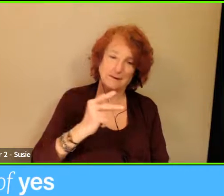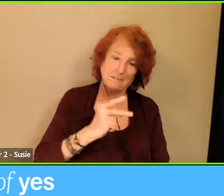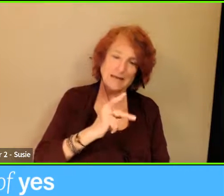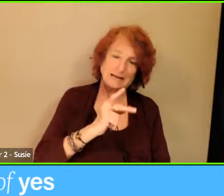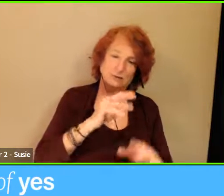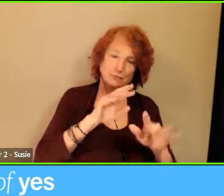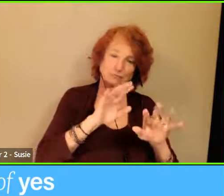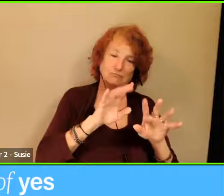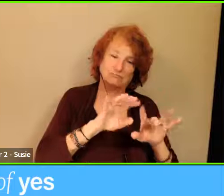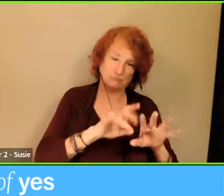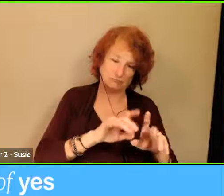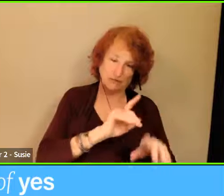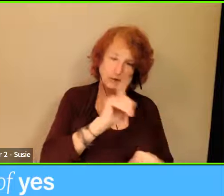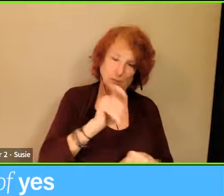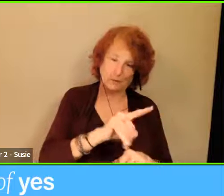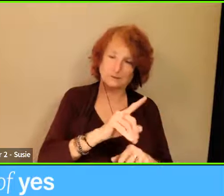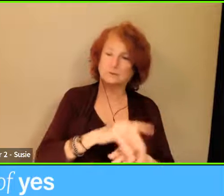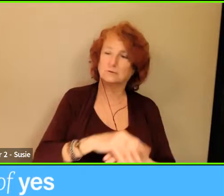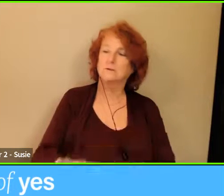questions.